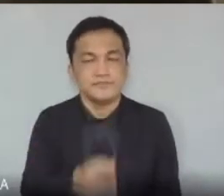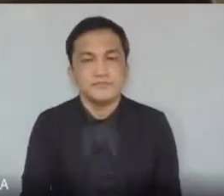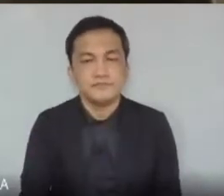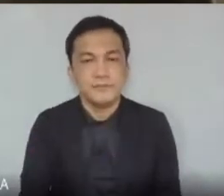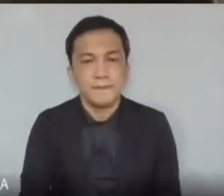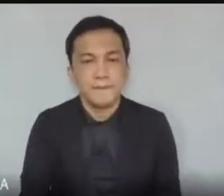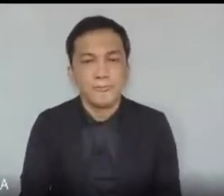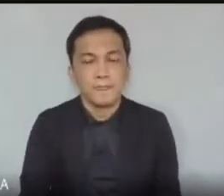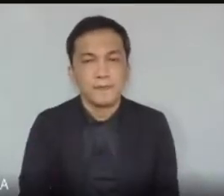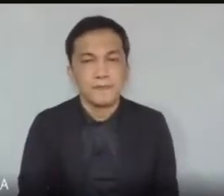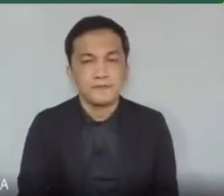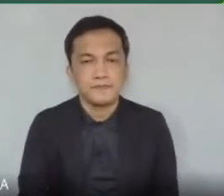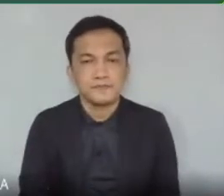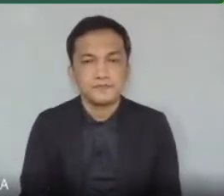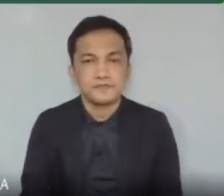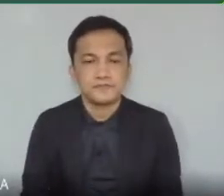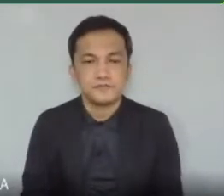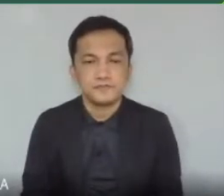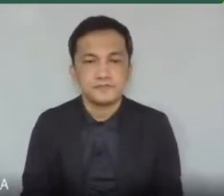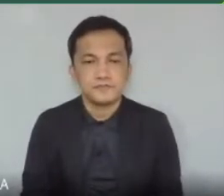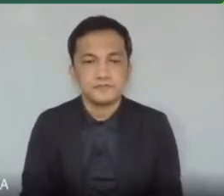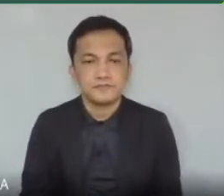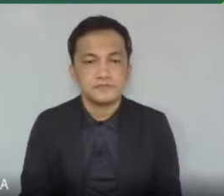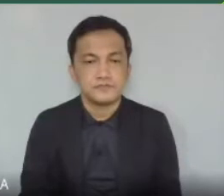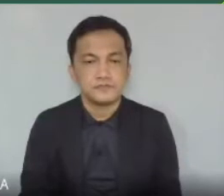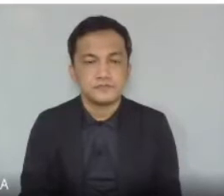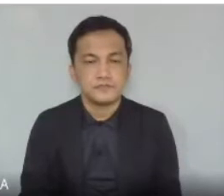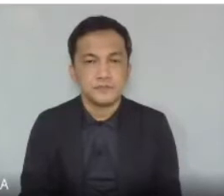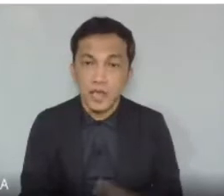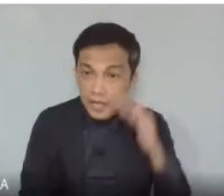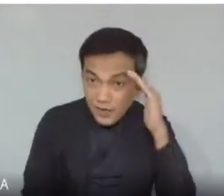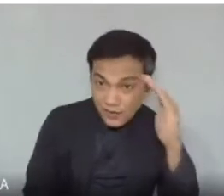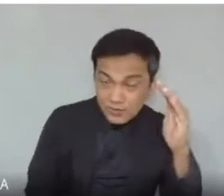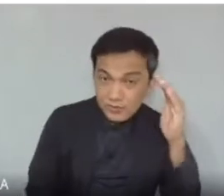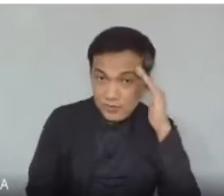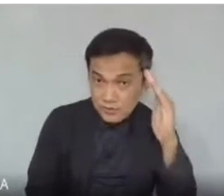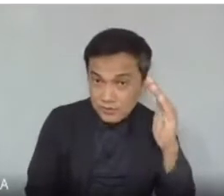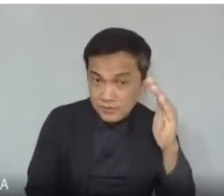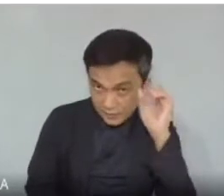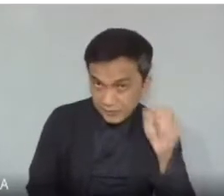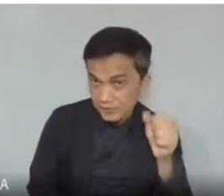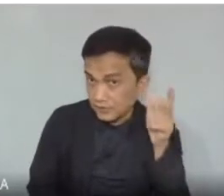Sorry, Go ahead, hindi pa po, Pamela. ma'am. Should be seeing our screen Yeah, now. perfect.